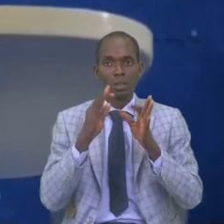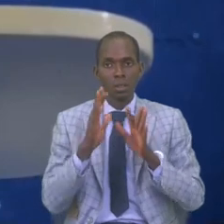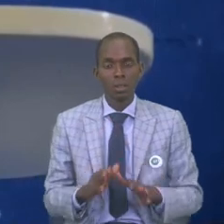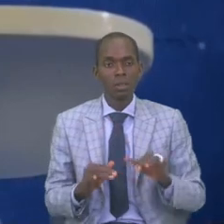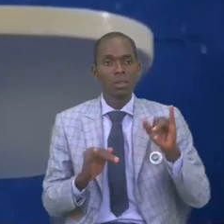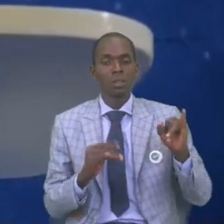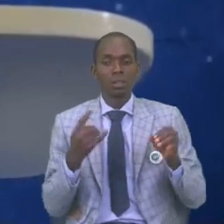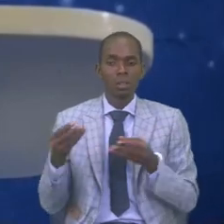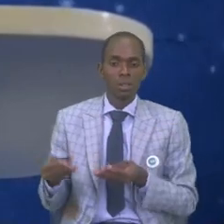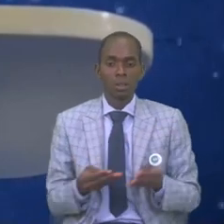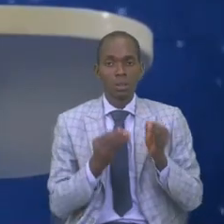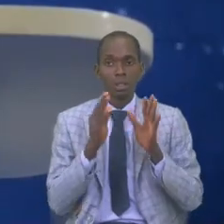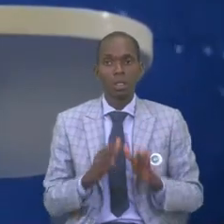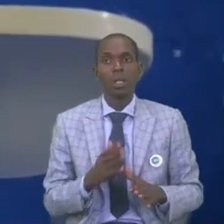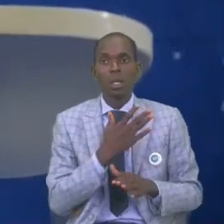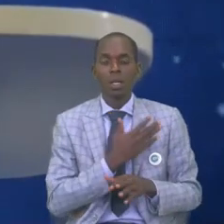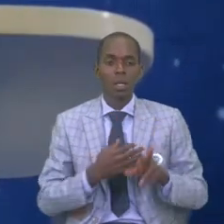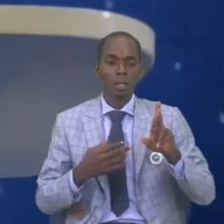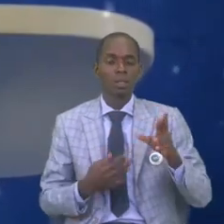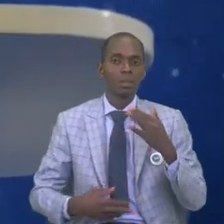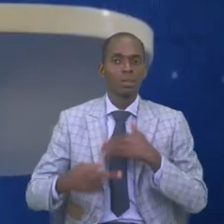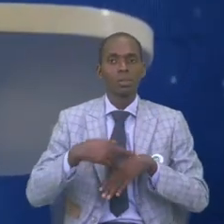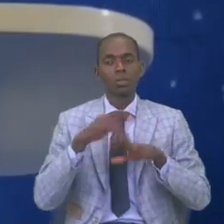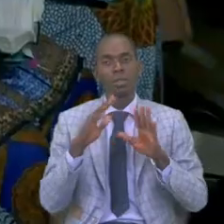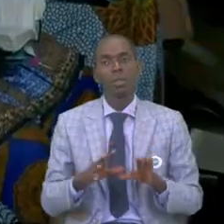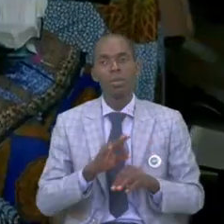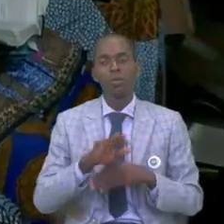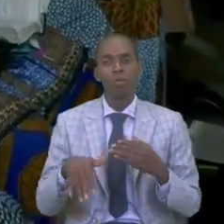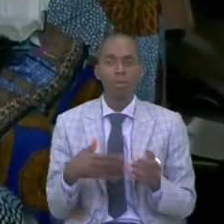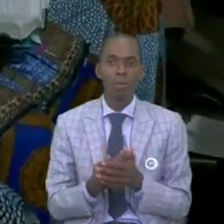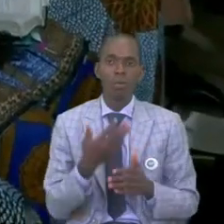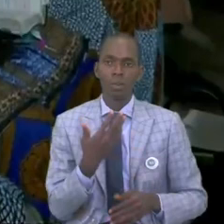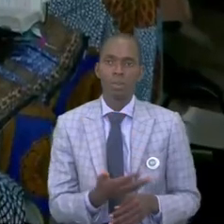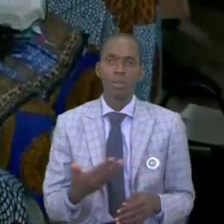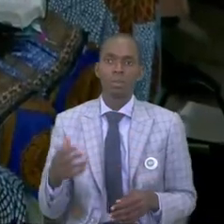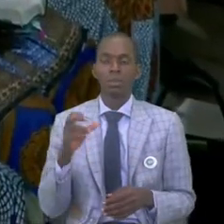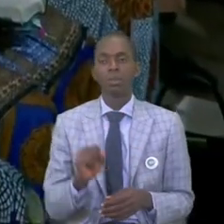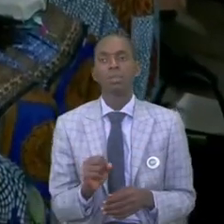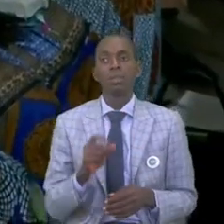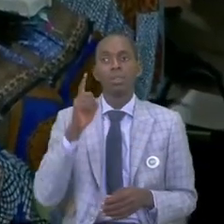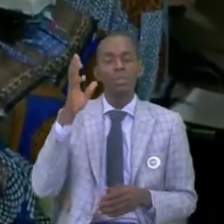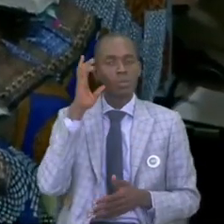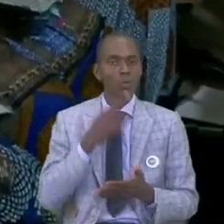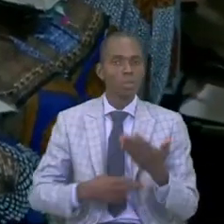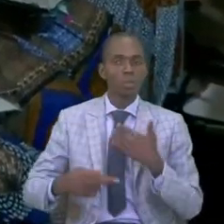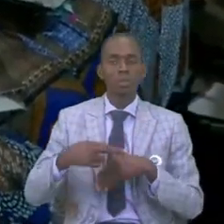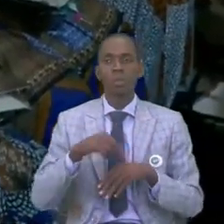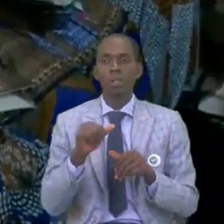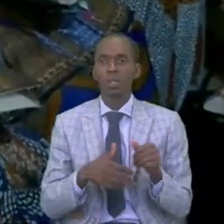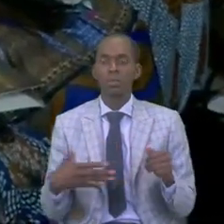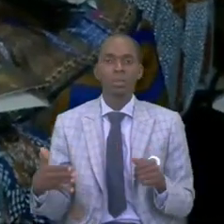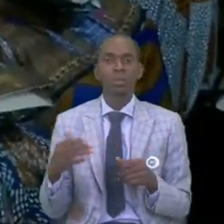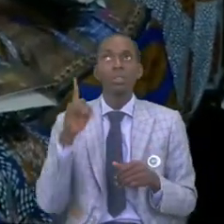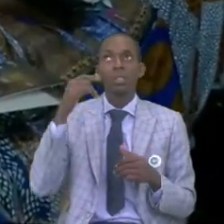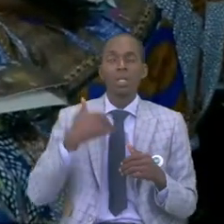is the restorer of all things. He'll restore everything he has